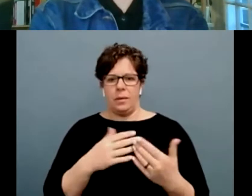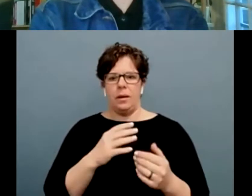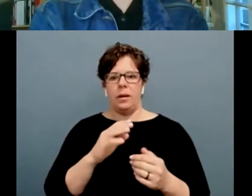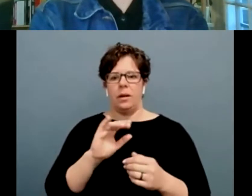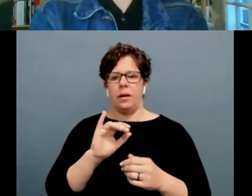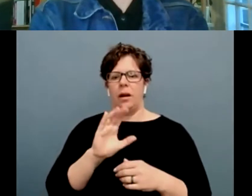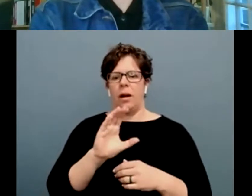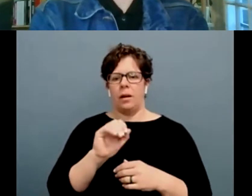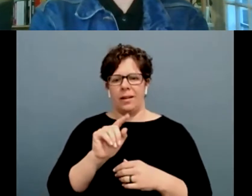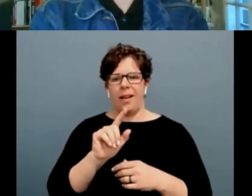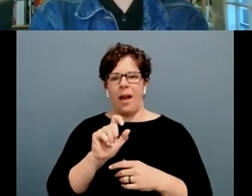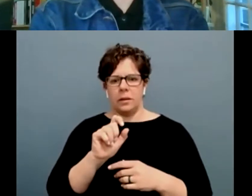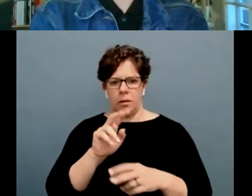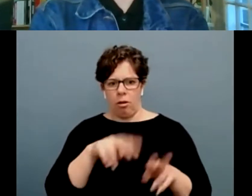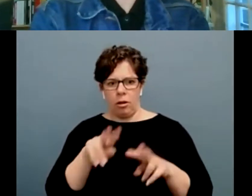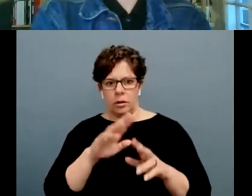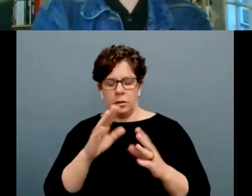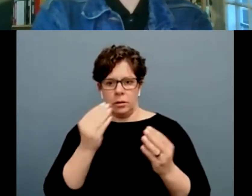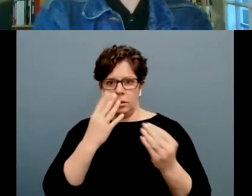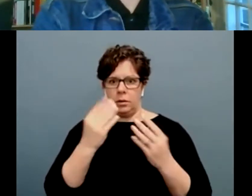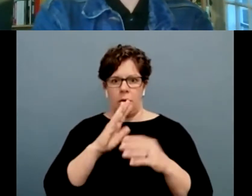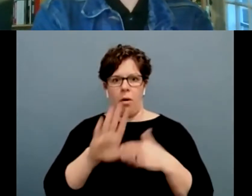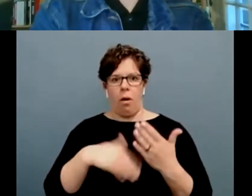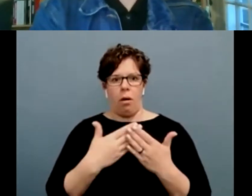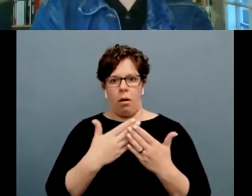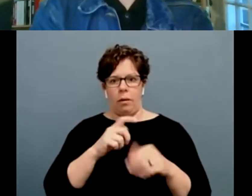he looked at all of it all the time.